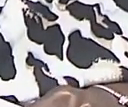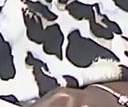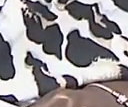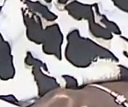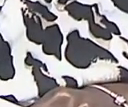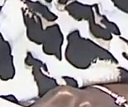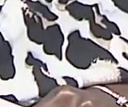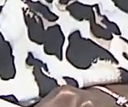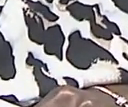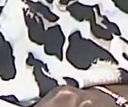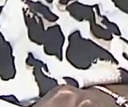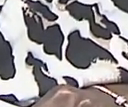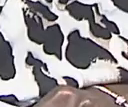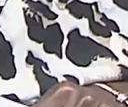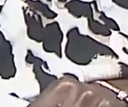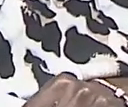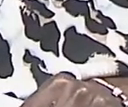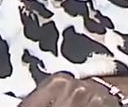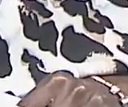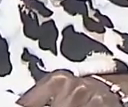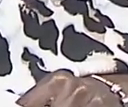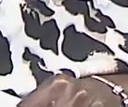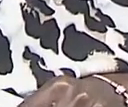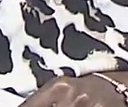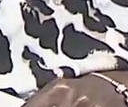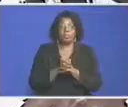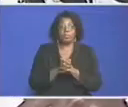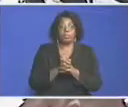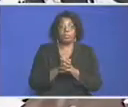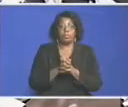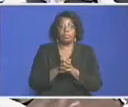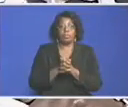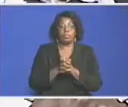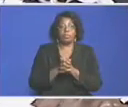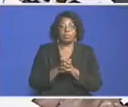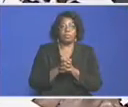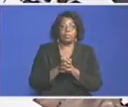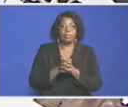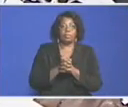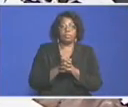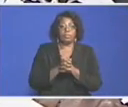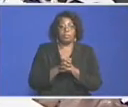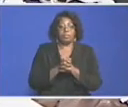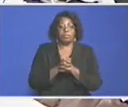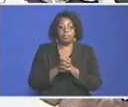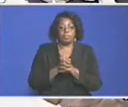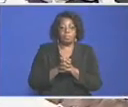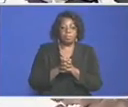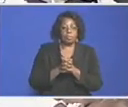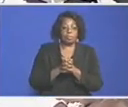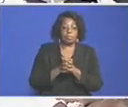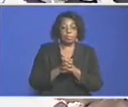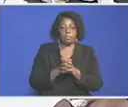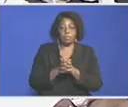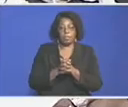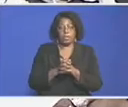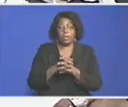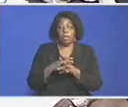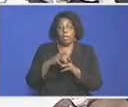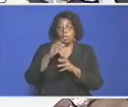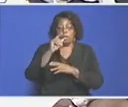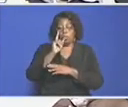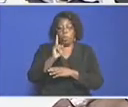are among those in the country to monitor the country's general election. Acting Parliamentary Commissioner Lobato Duncanson says one of